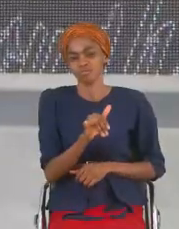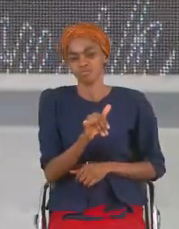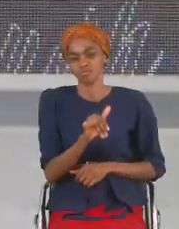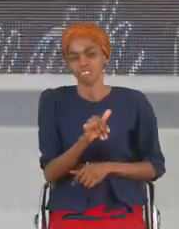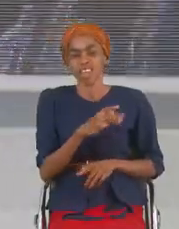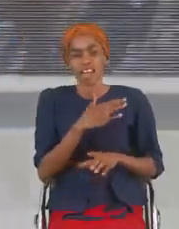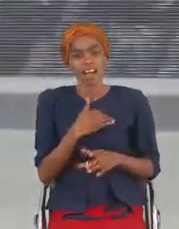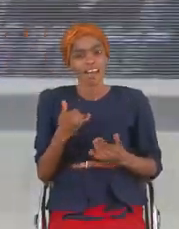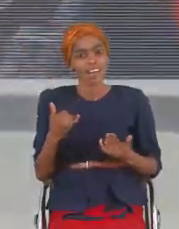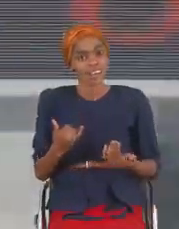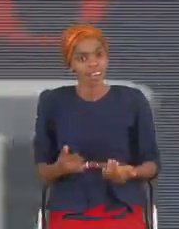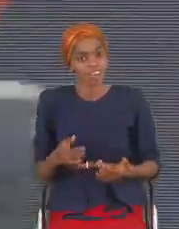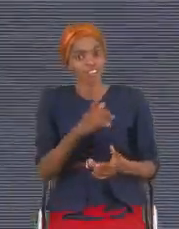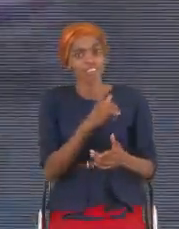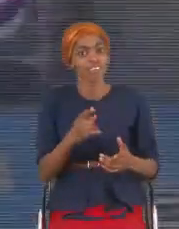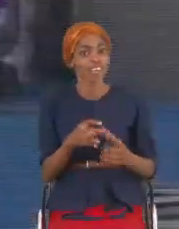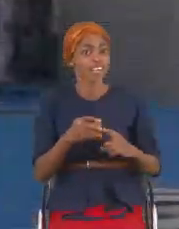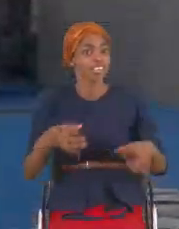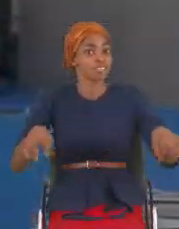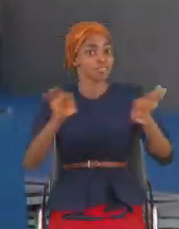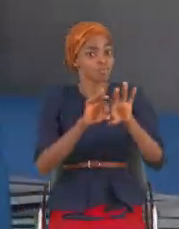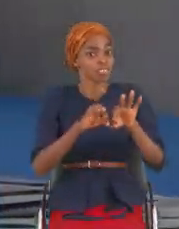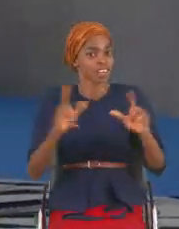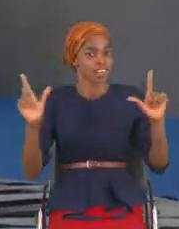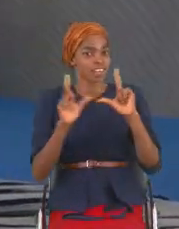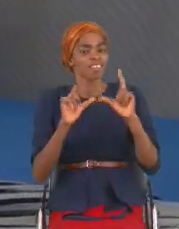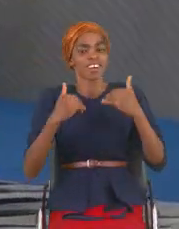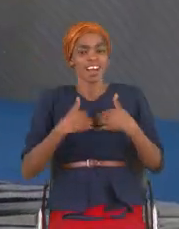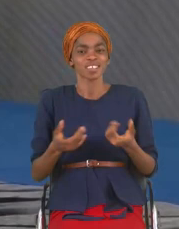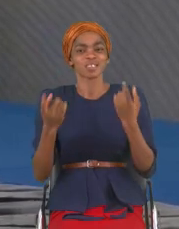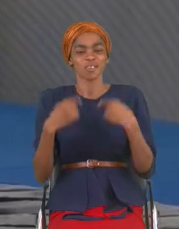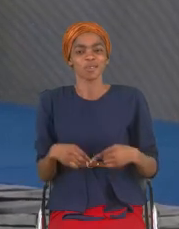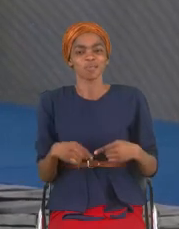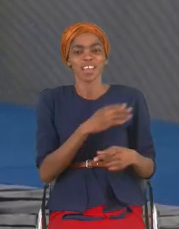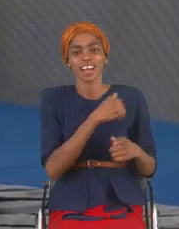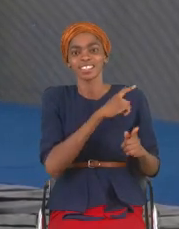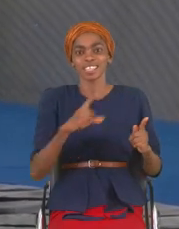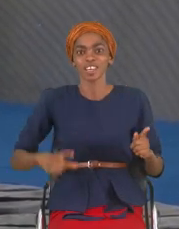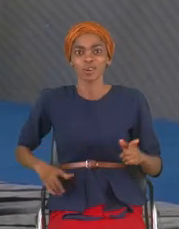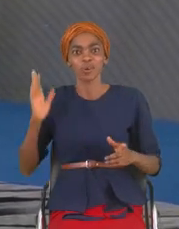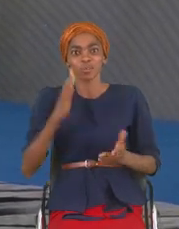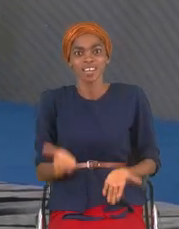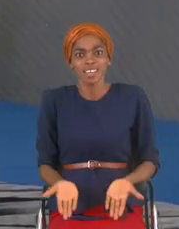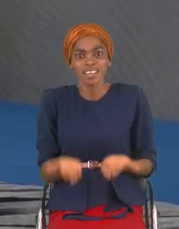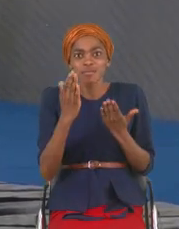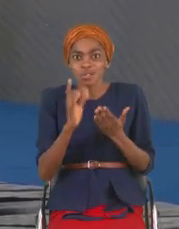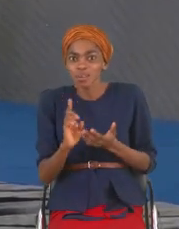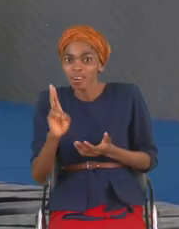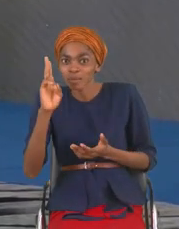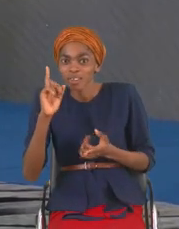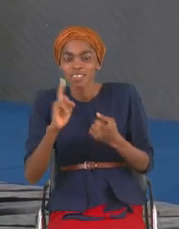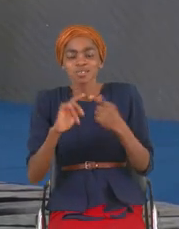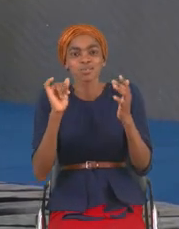An extraordinary level is now come. And the Lord will lift you up to